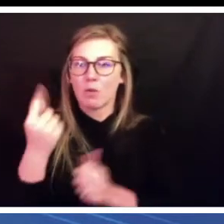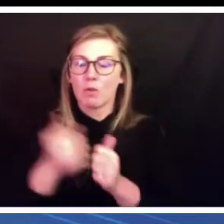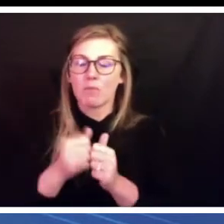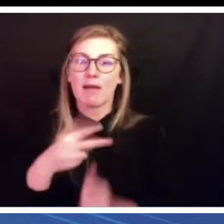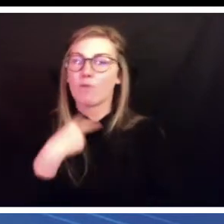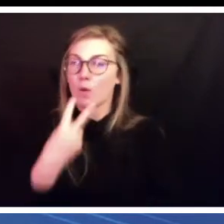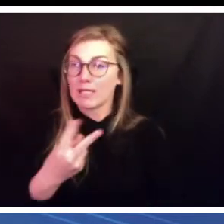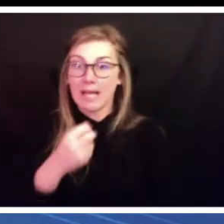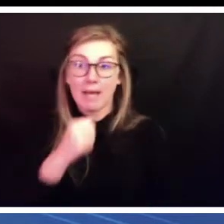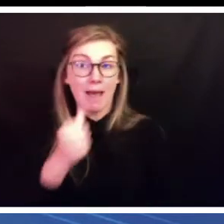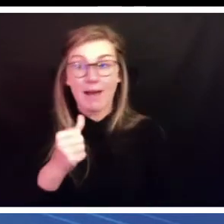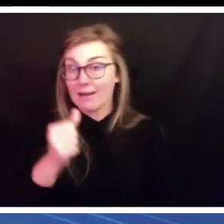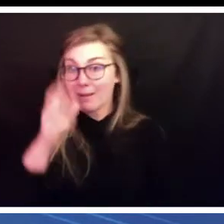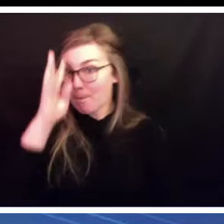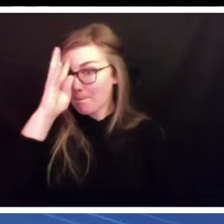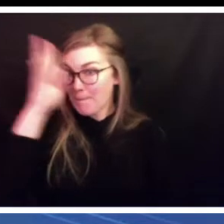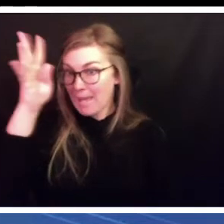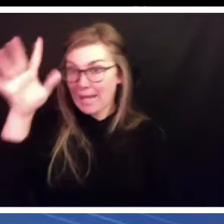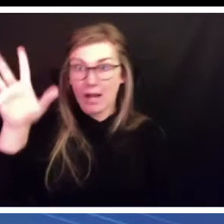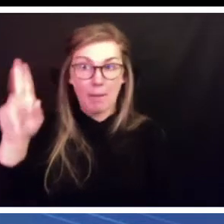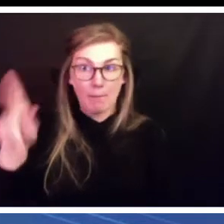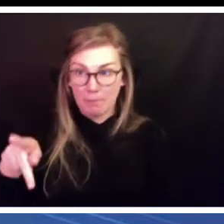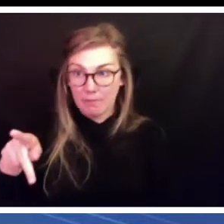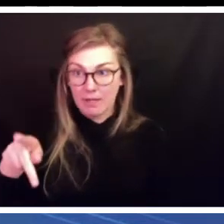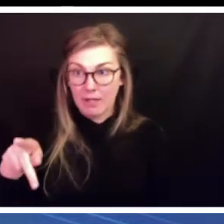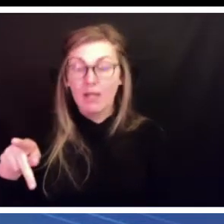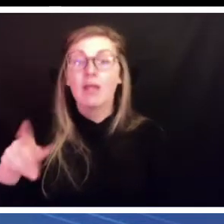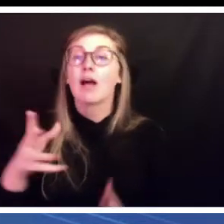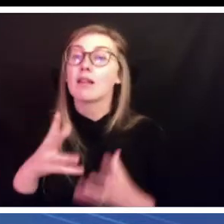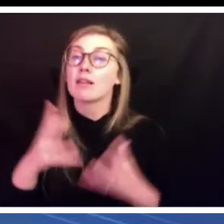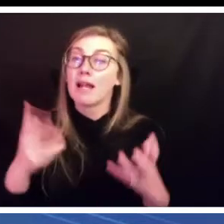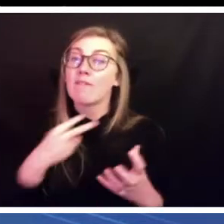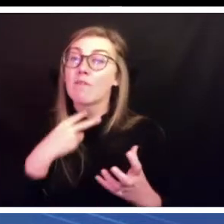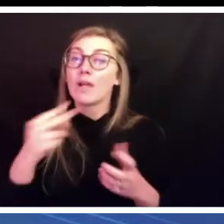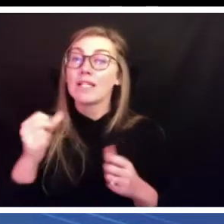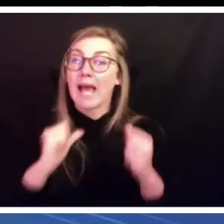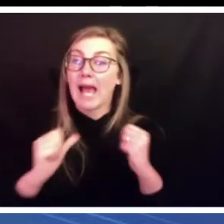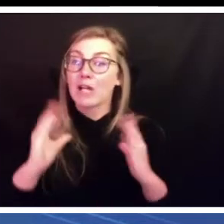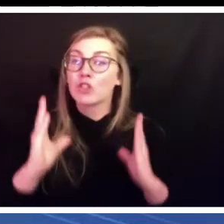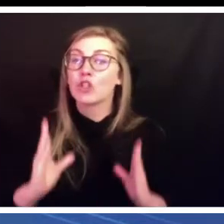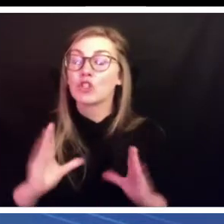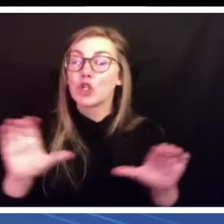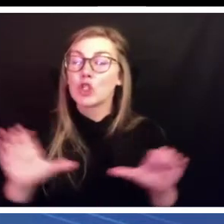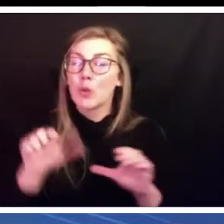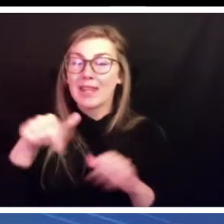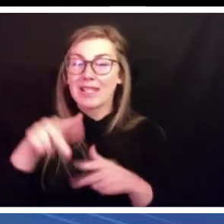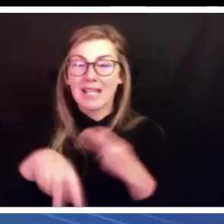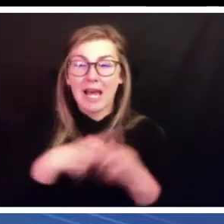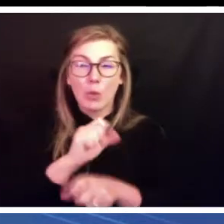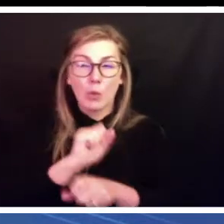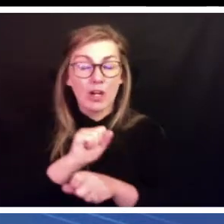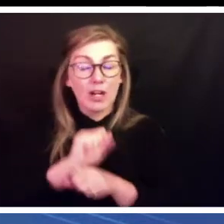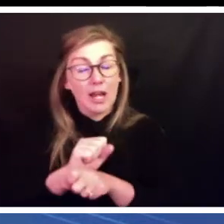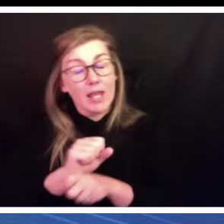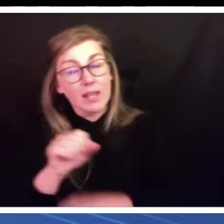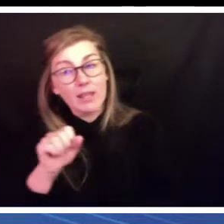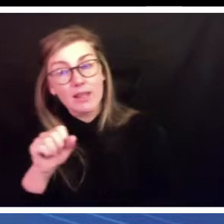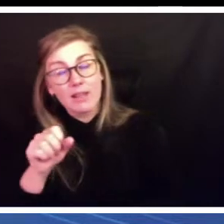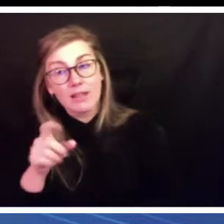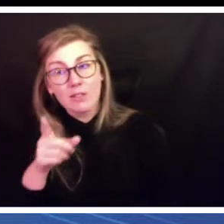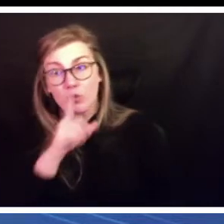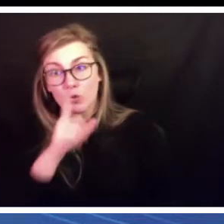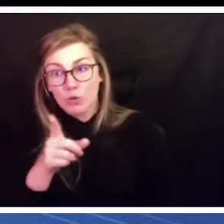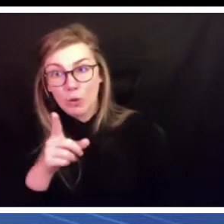I know a lot of people say voice actors are doing this work and yes, they are. I am really at heart more of a